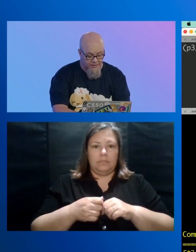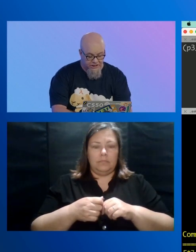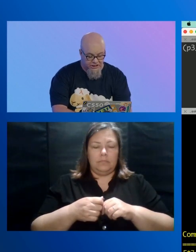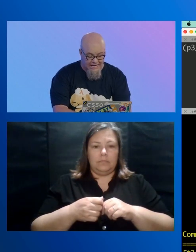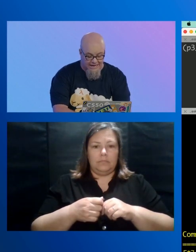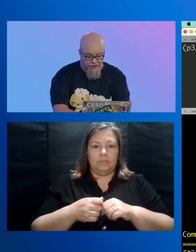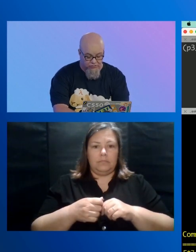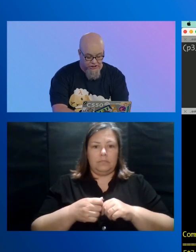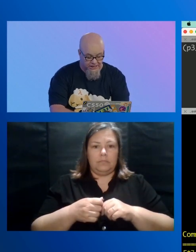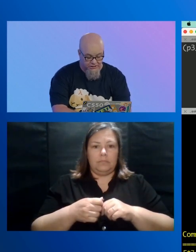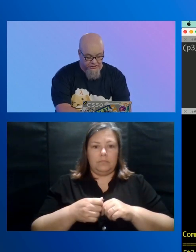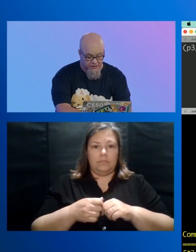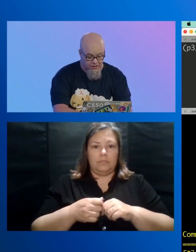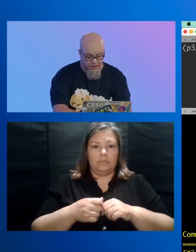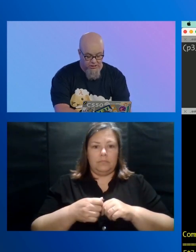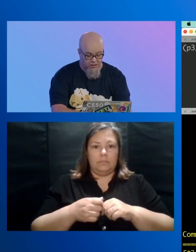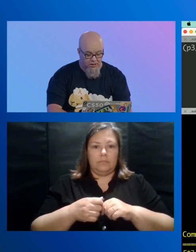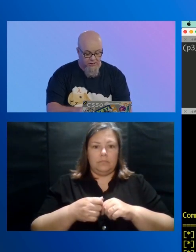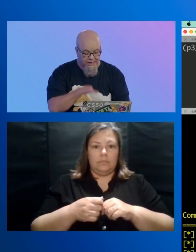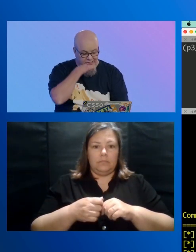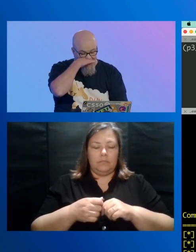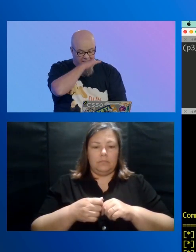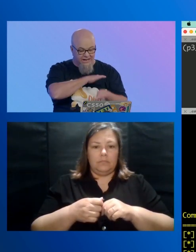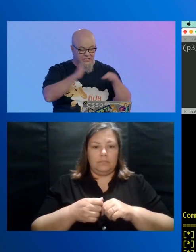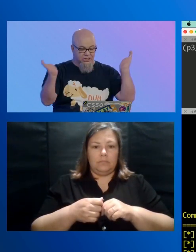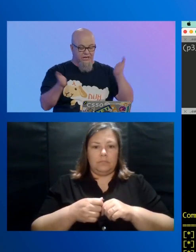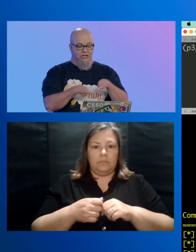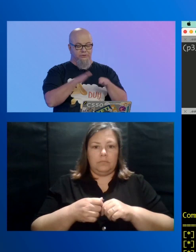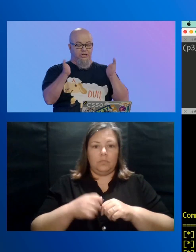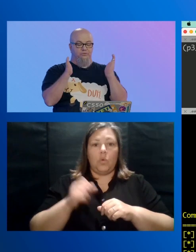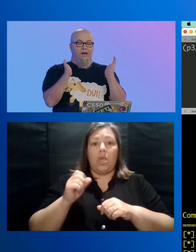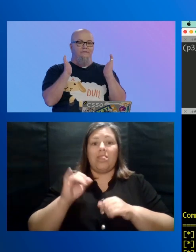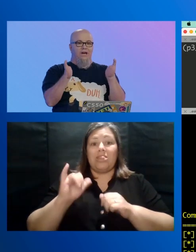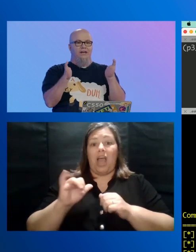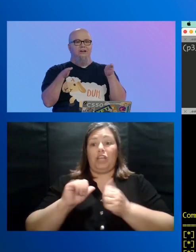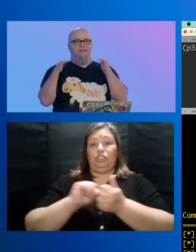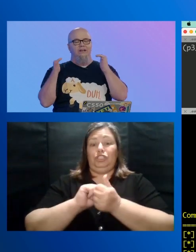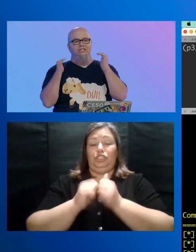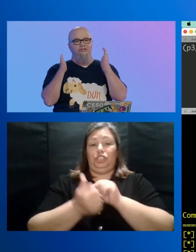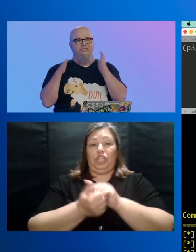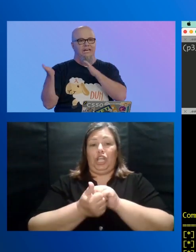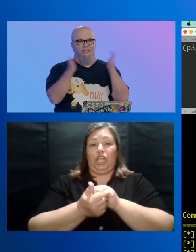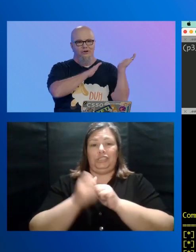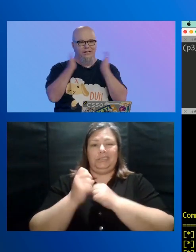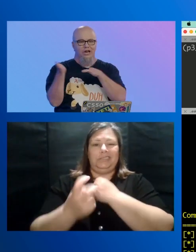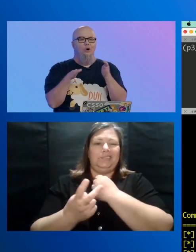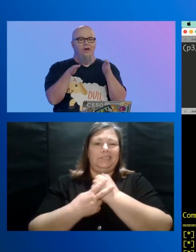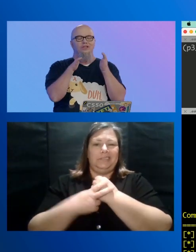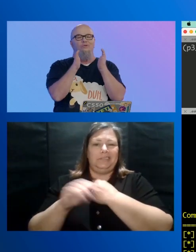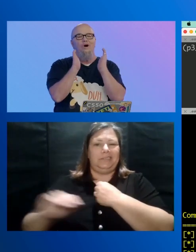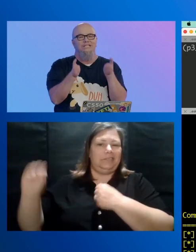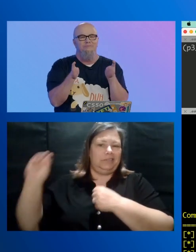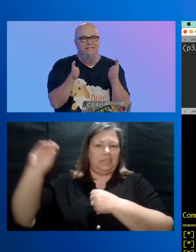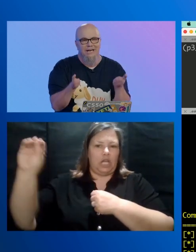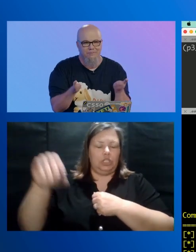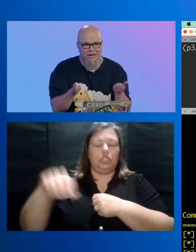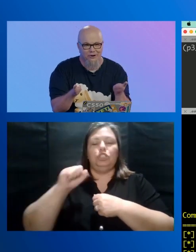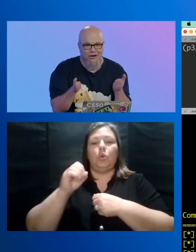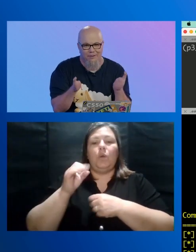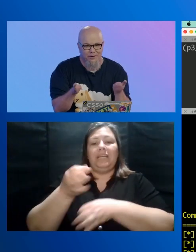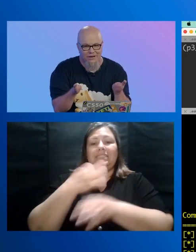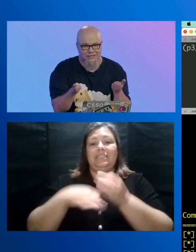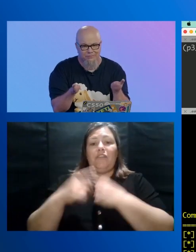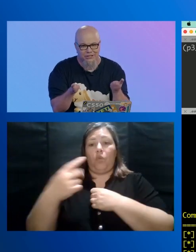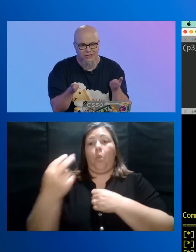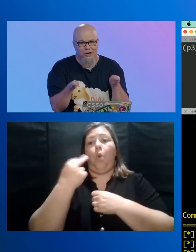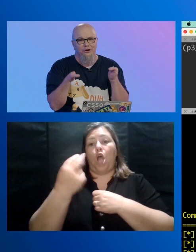And I'm going to stash those changes. Okay, so that I can change, because what I've done here is I've actually used Git, so I can, rather than watching me type in or